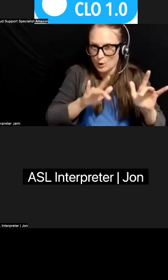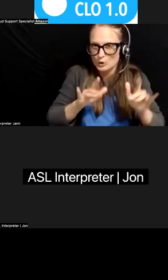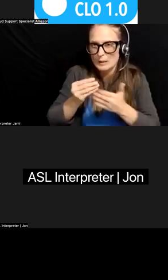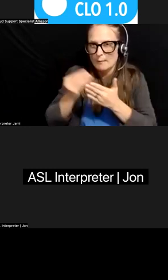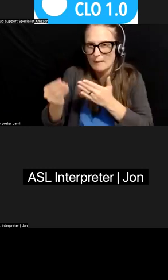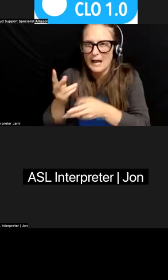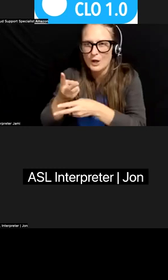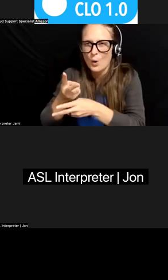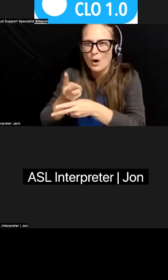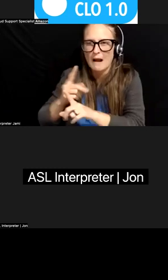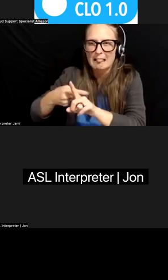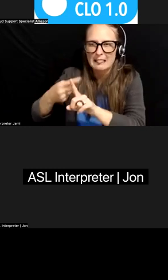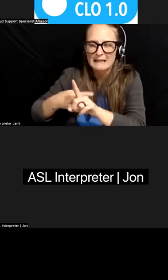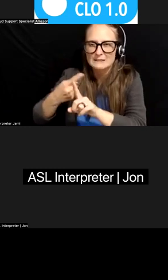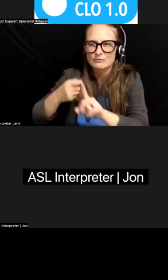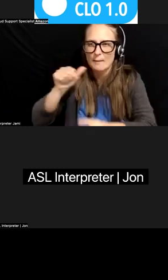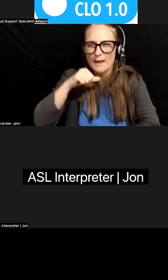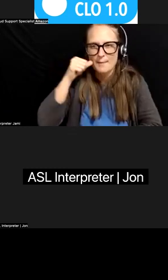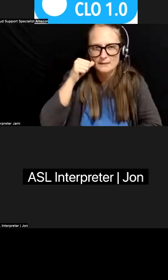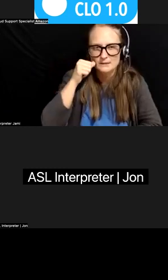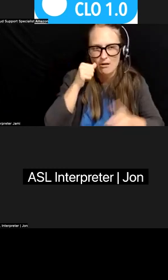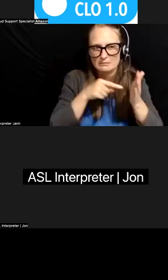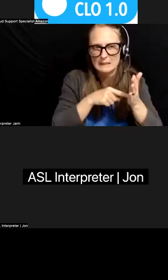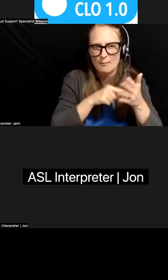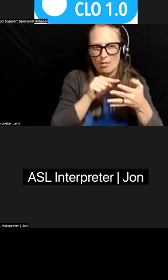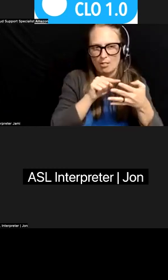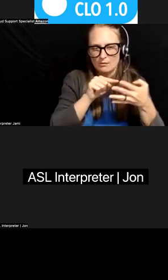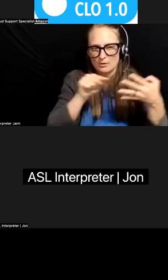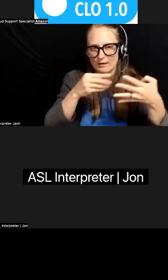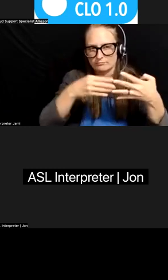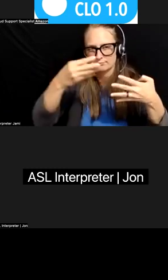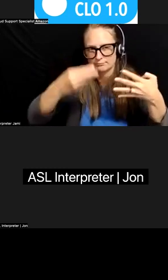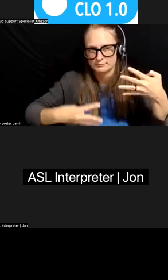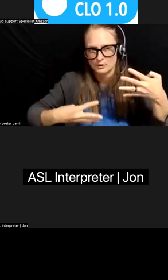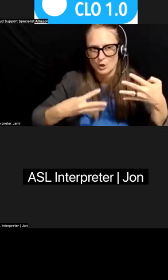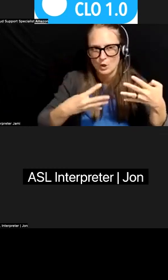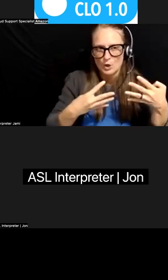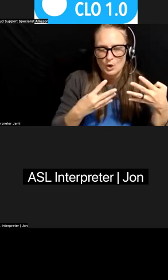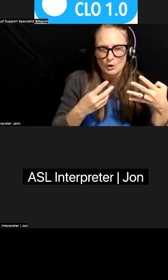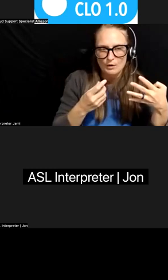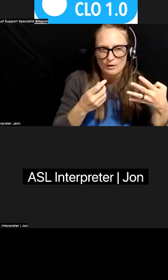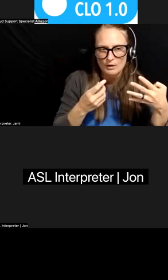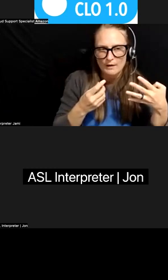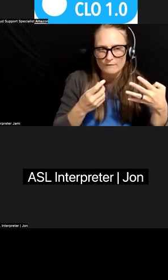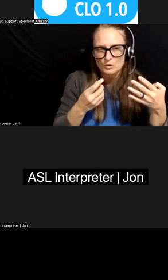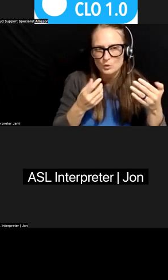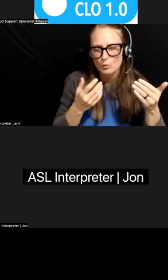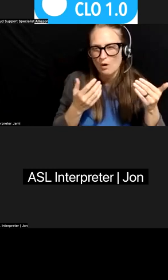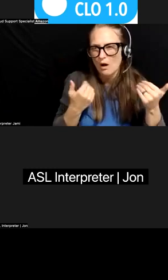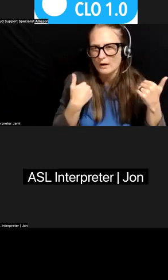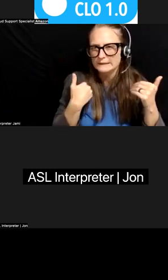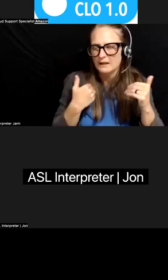Amazon. This is an example of that. If you want to do miniaturized version of your compute